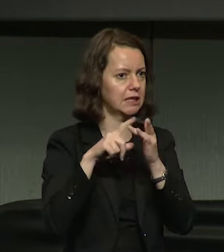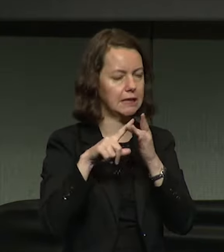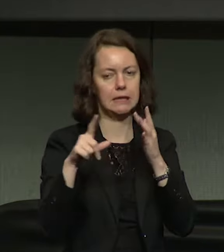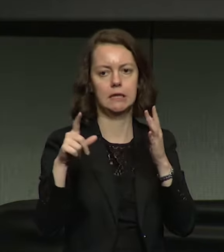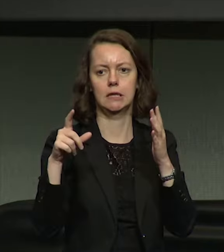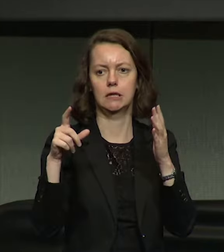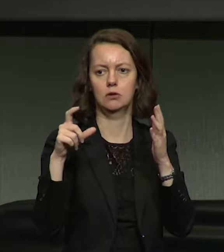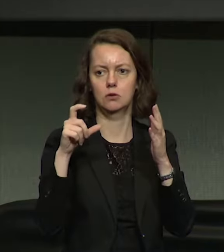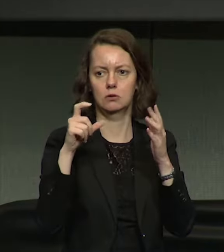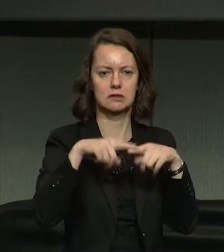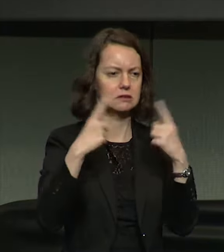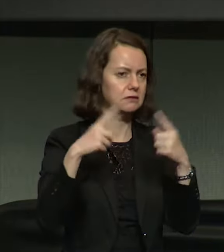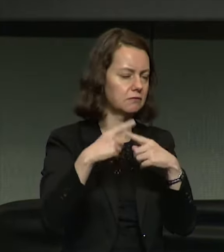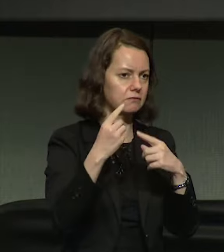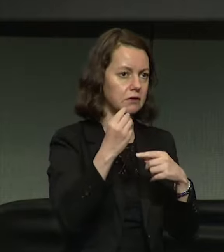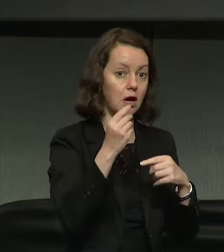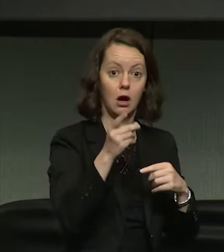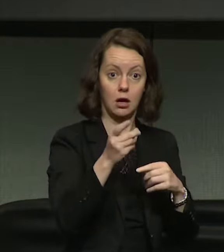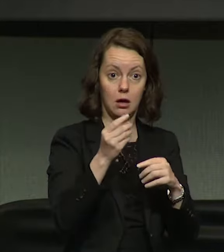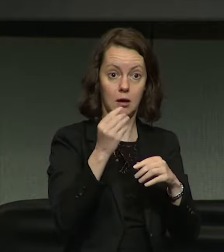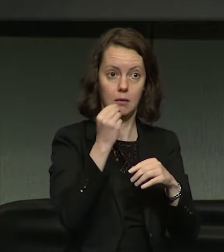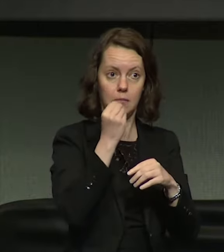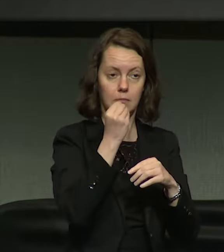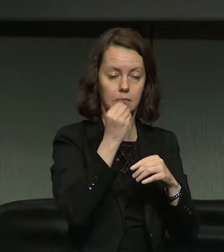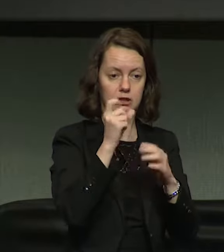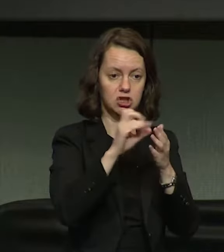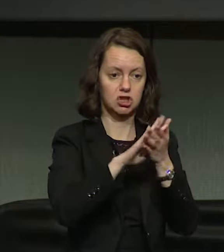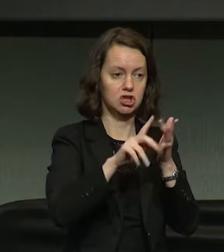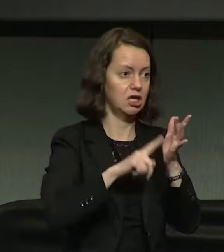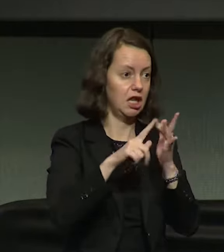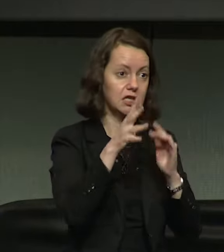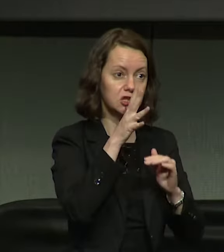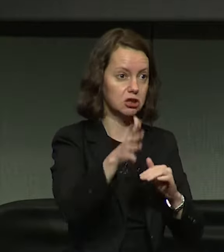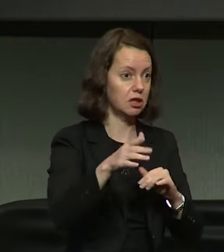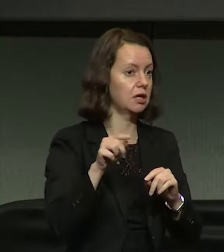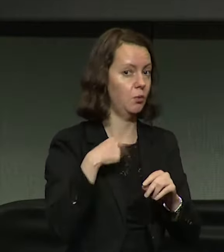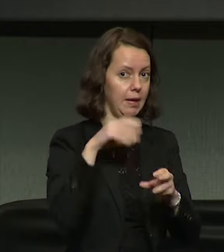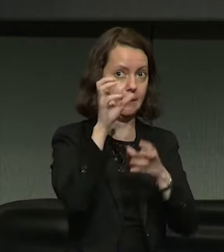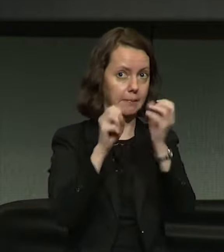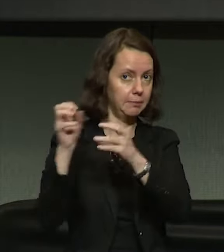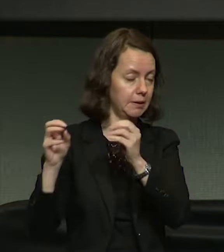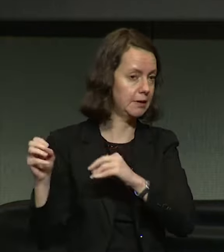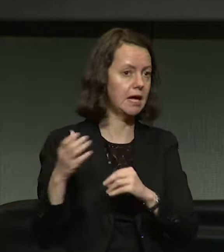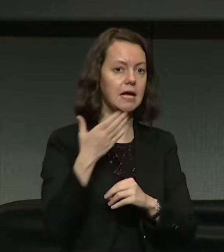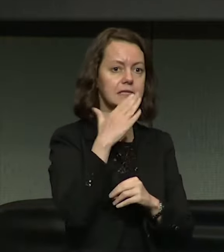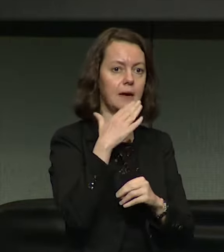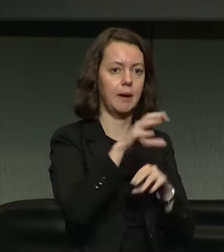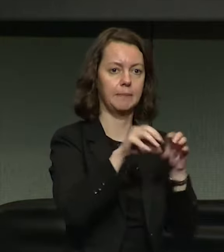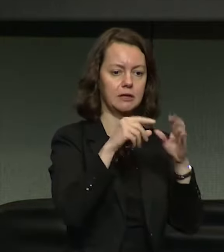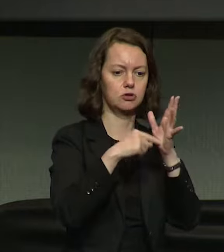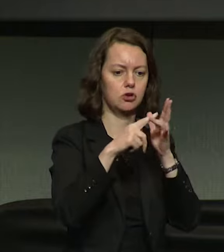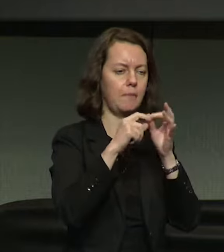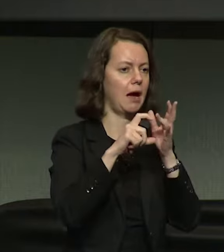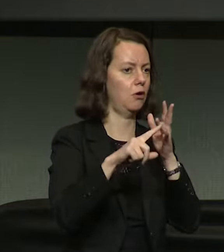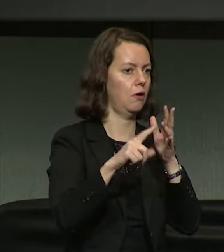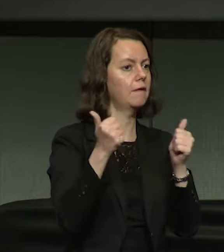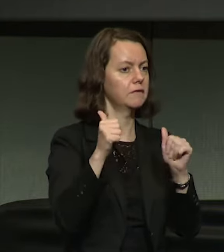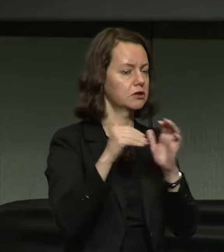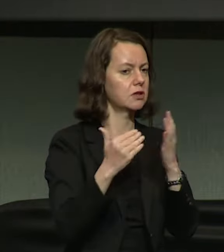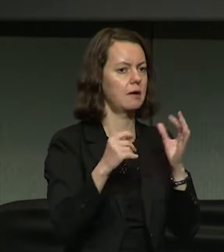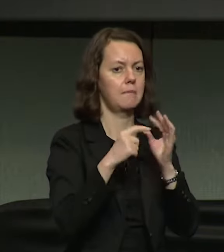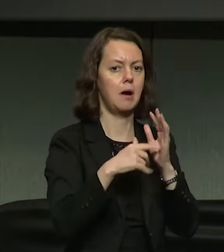eggplant, bird's eye chilies. You never want to get a job picking bird's eye chilies. And in the summertime, we picked tobacco. There's not much tobacco in